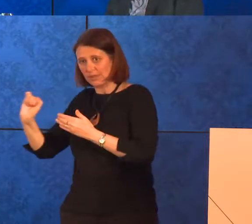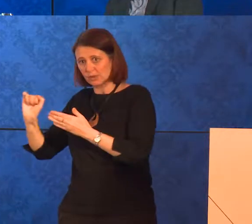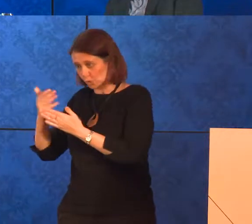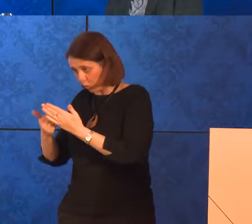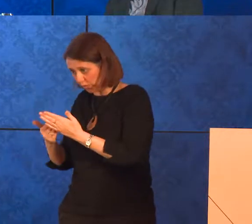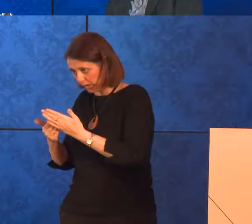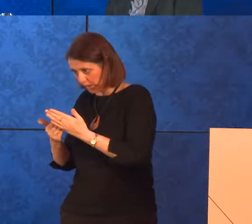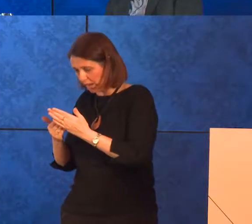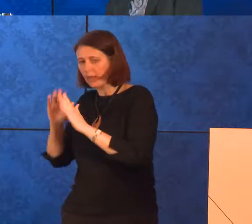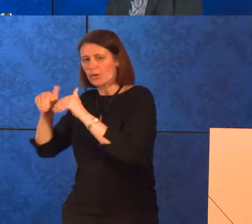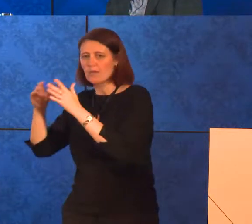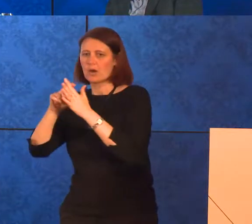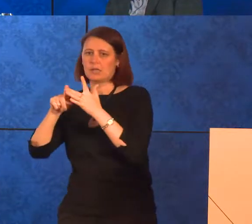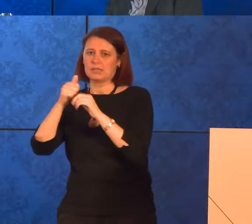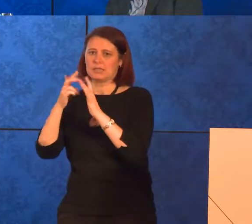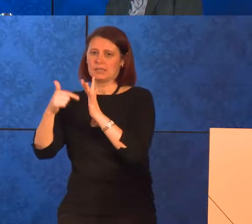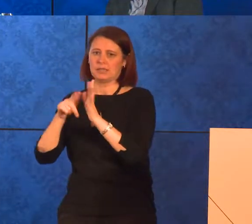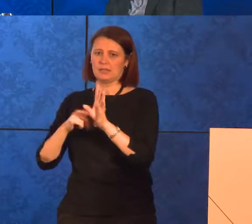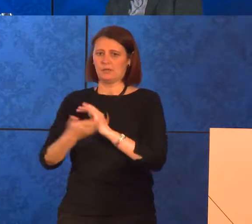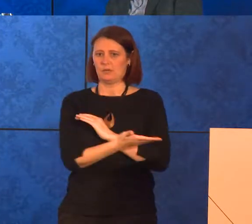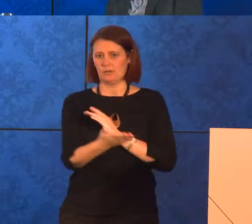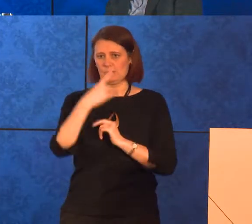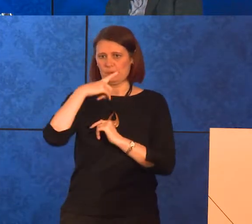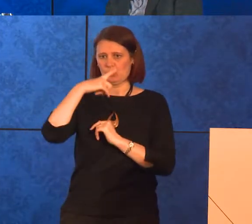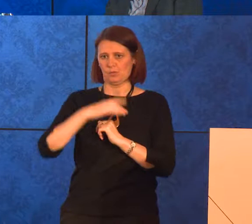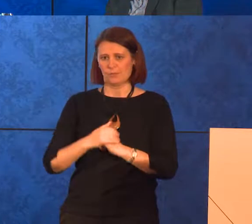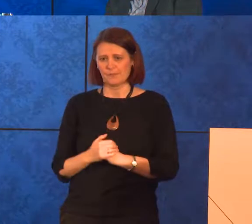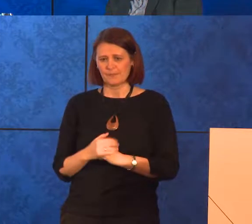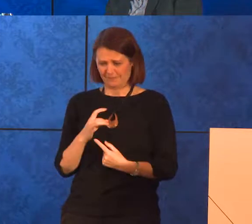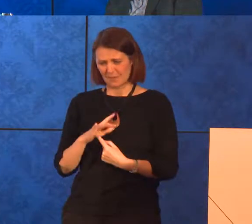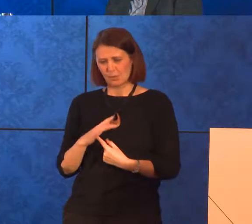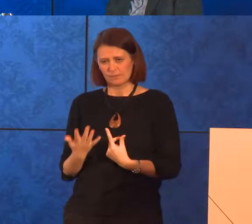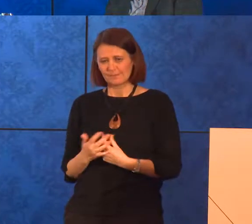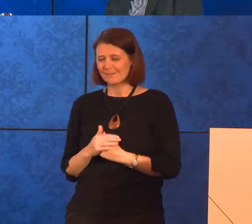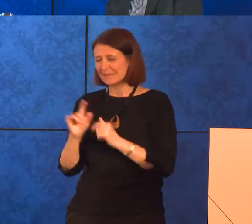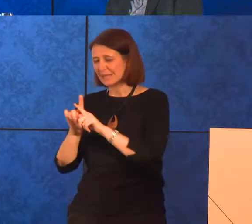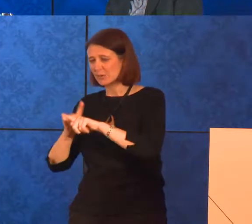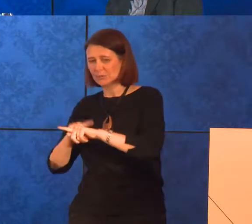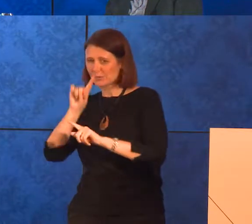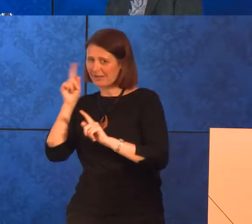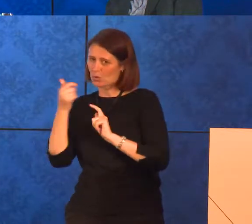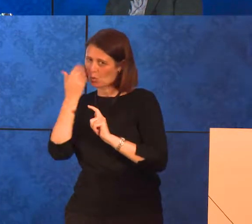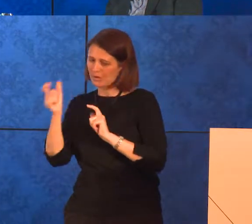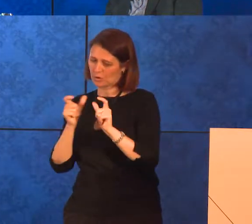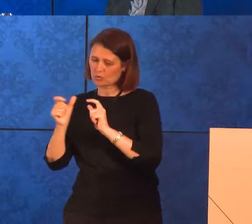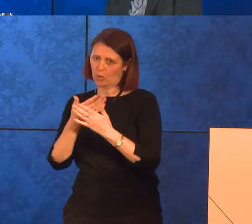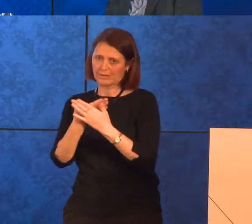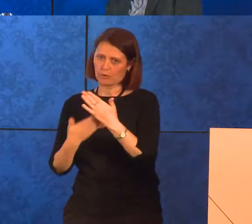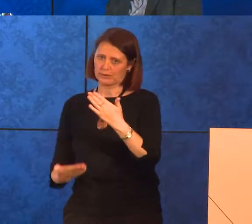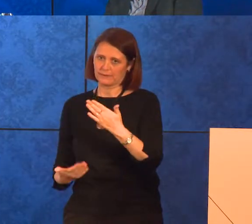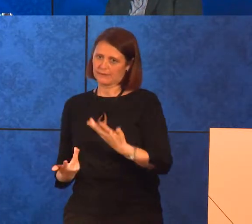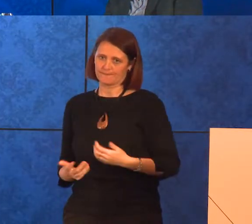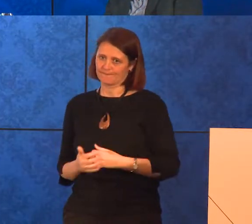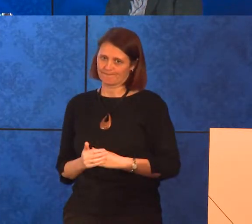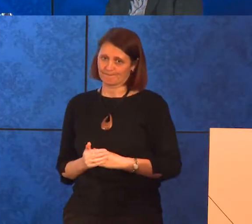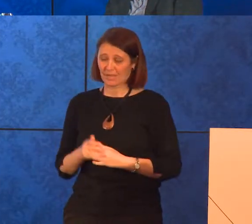that provides dignity to the person, which is so important, we know. That being said, you can't always control the narrative.